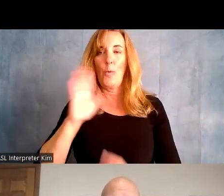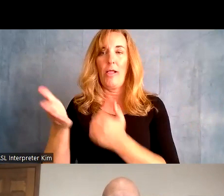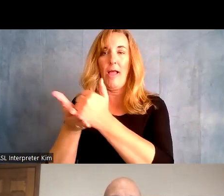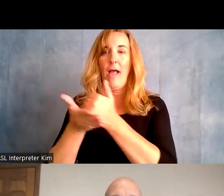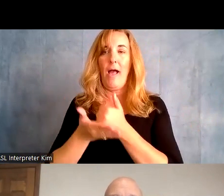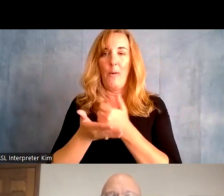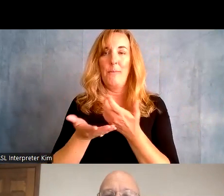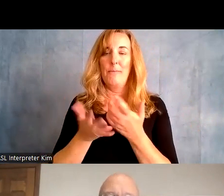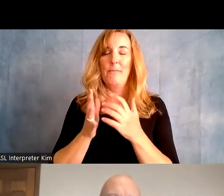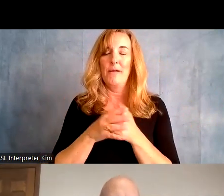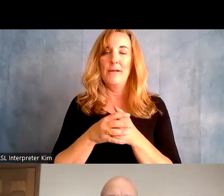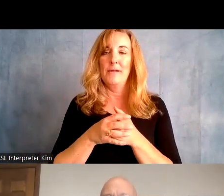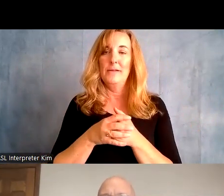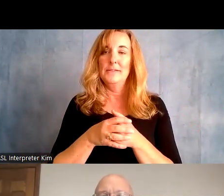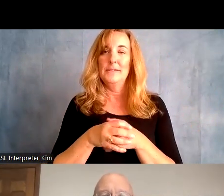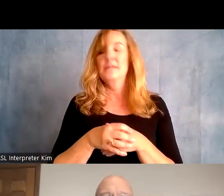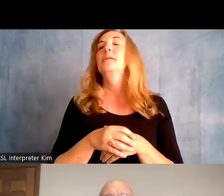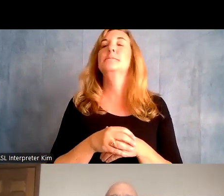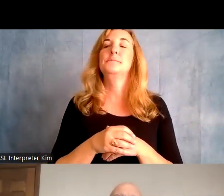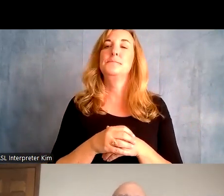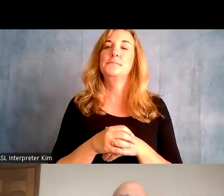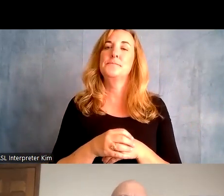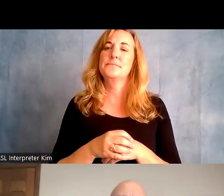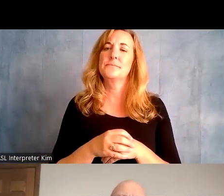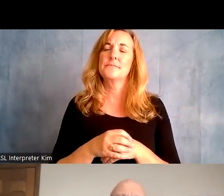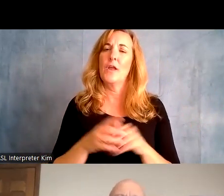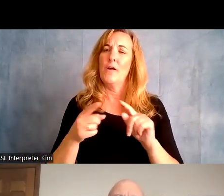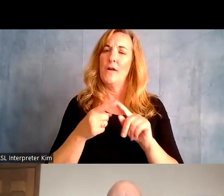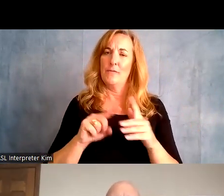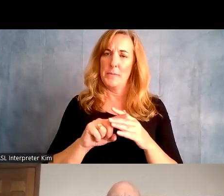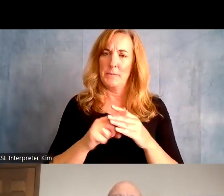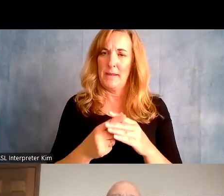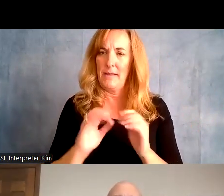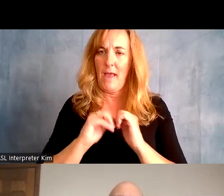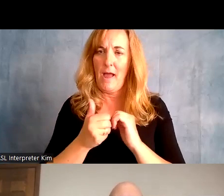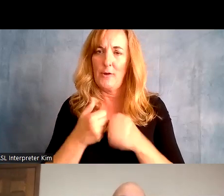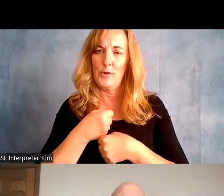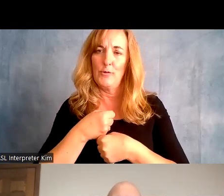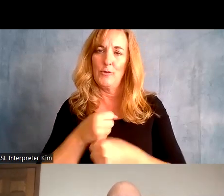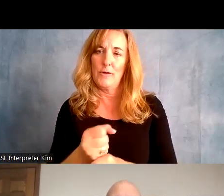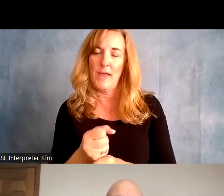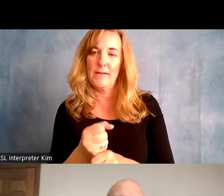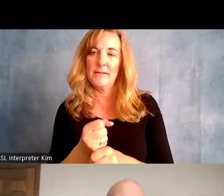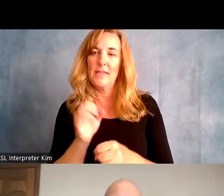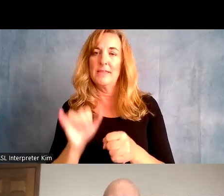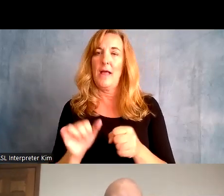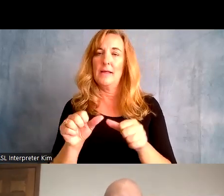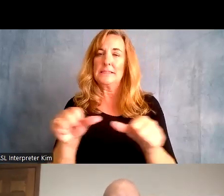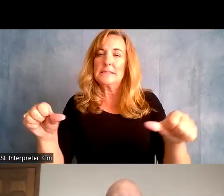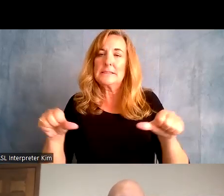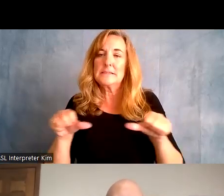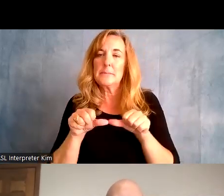this. And that point, just from the very beginning, how do you create a hospitable space in an